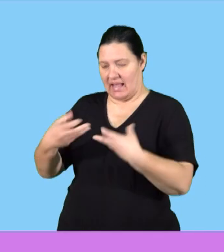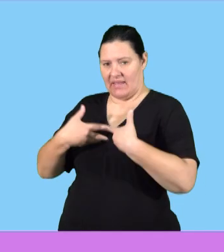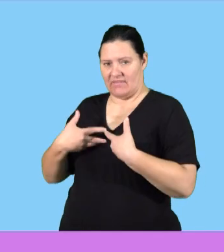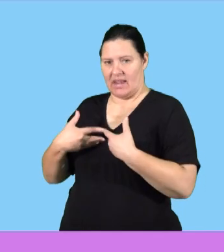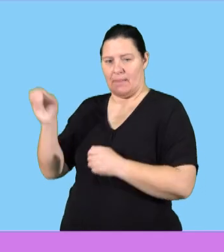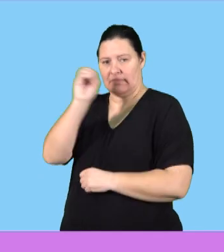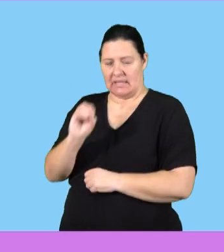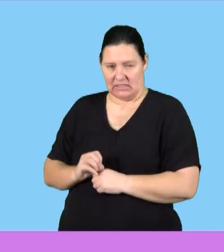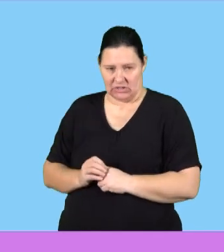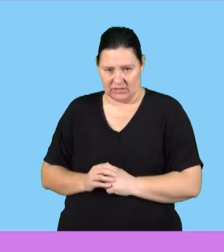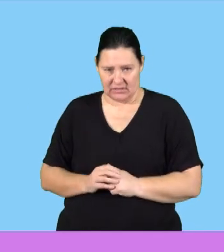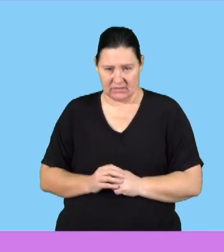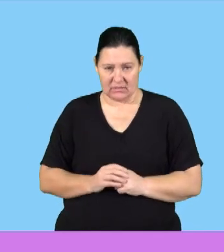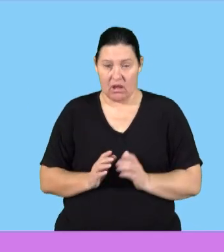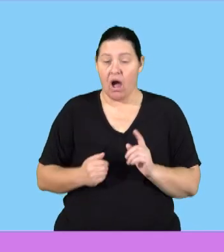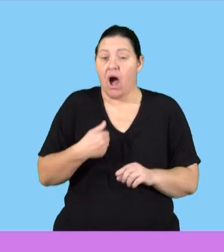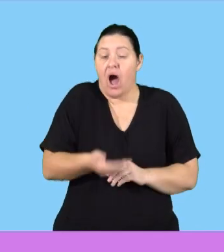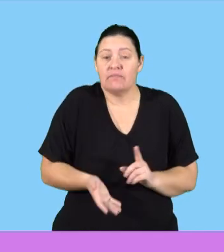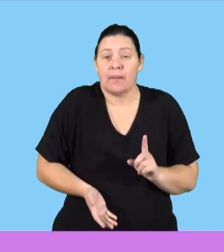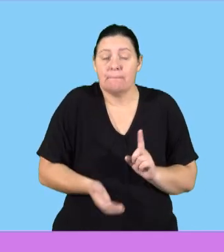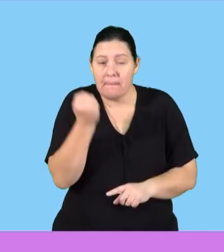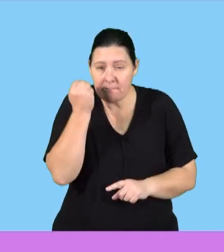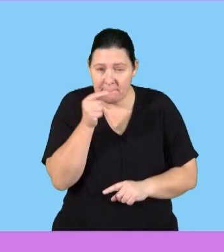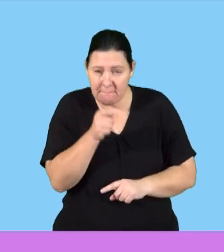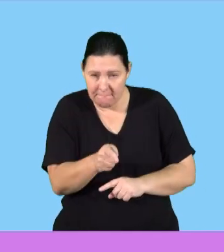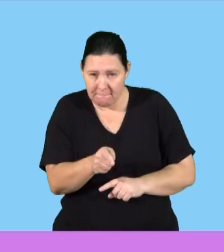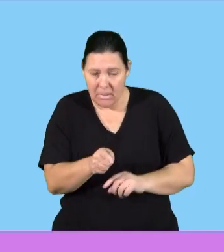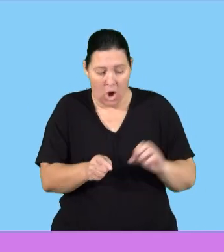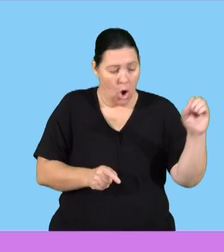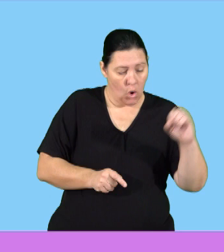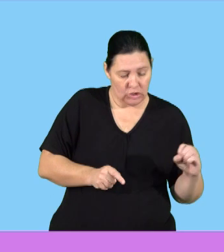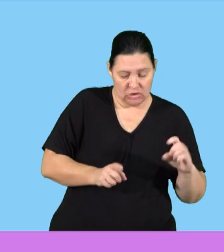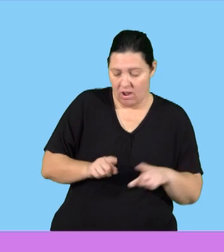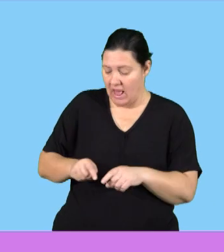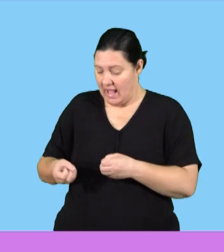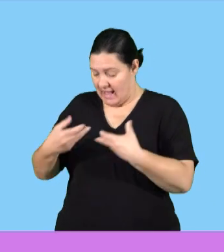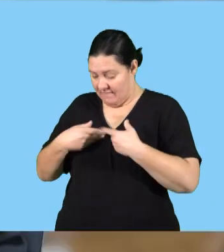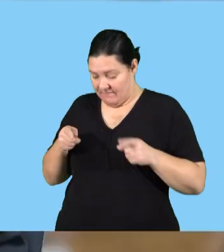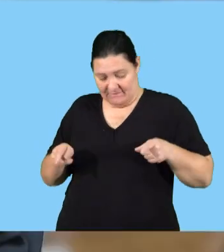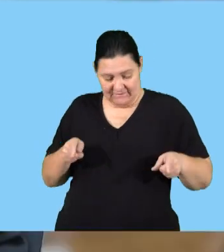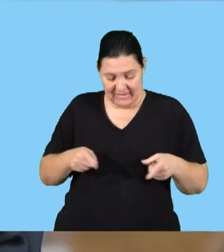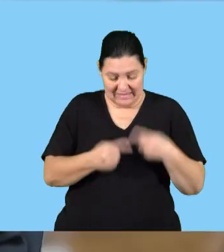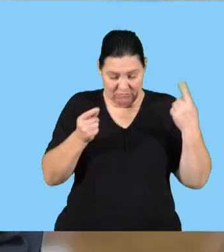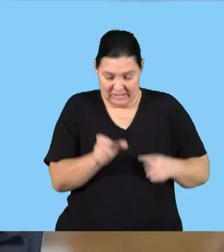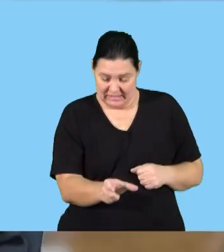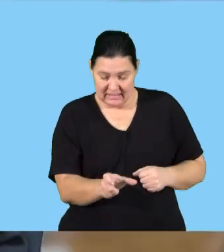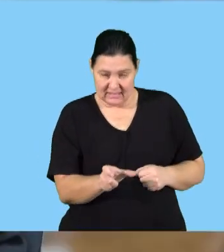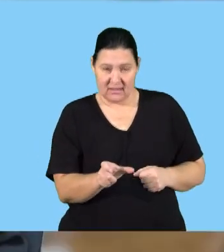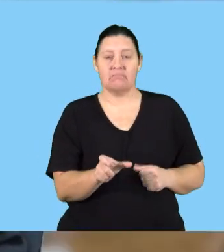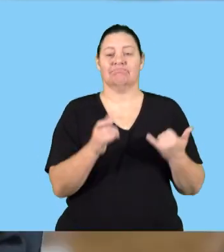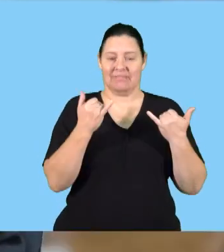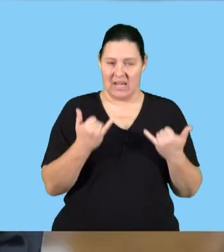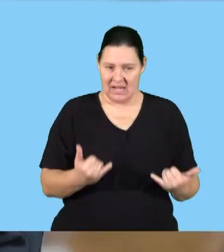percentage and the given percentage. And after determining the difference between the original and the given